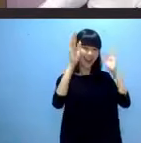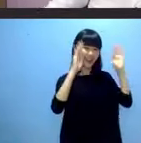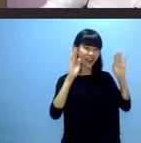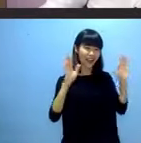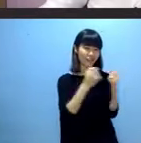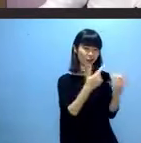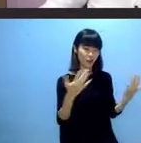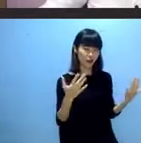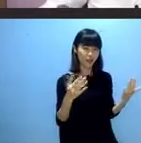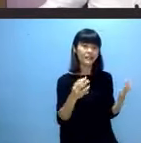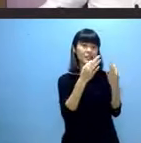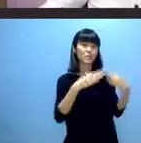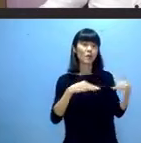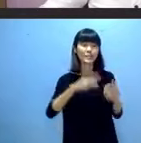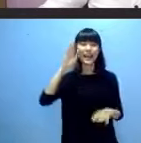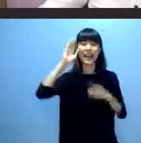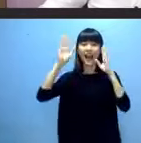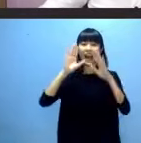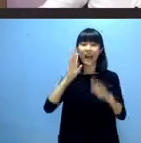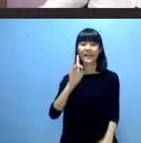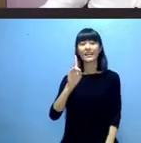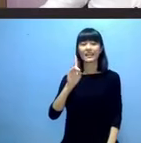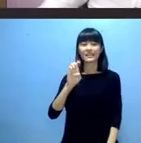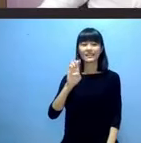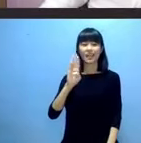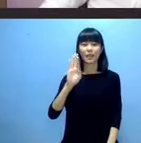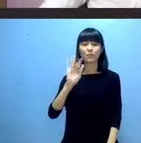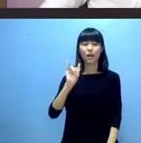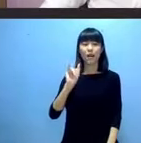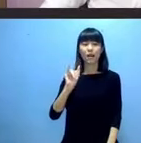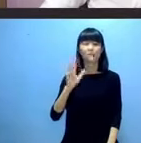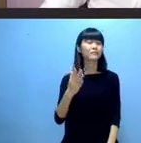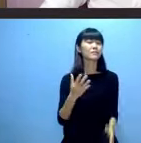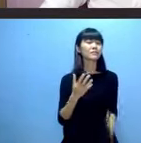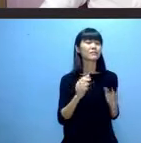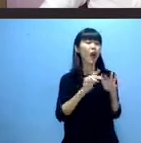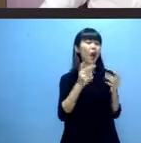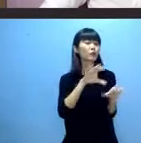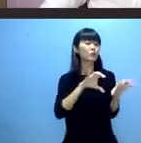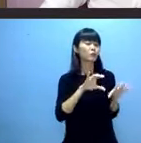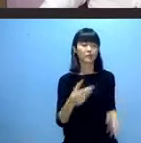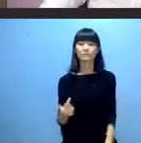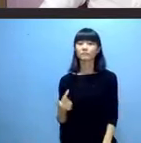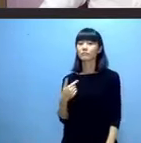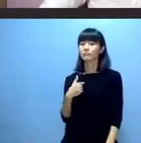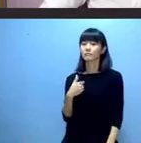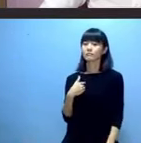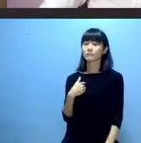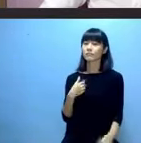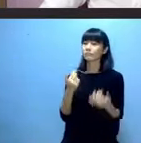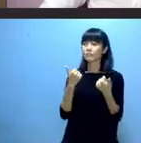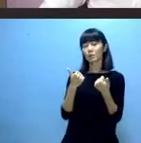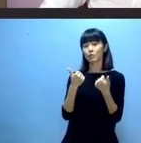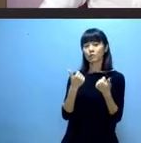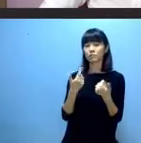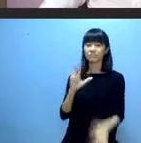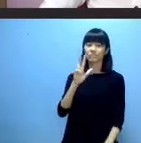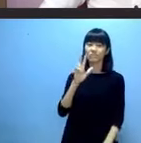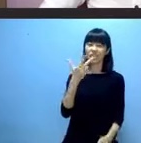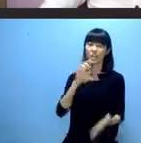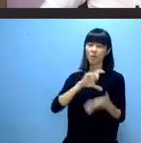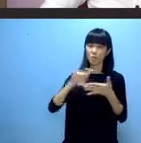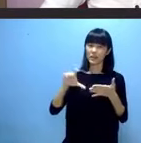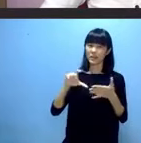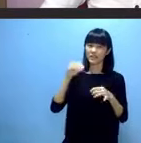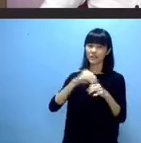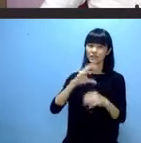most importantly, hi, Deborah. Deborah, how are you doing? I'm good. We are, I think, the third week into circuit